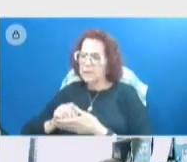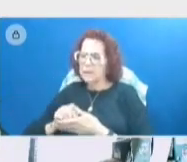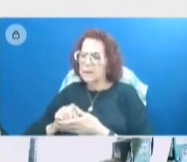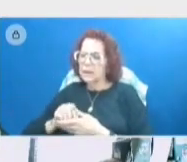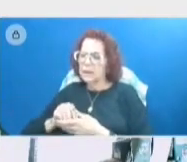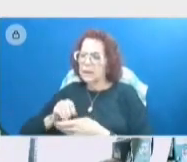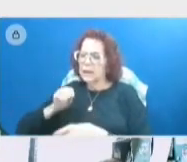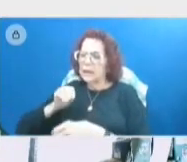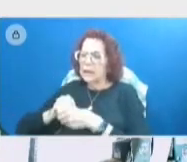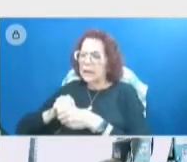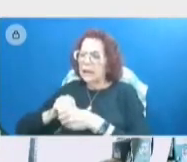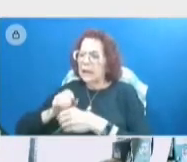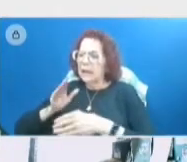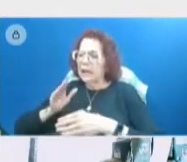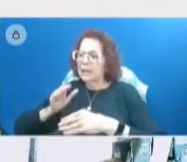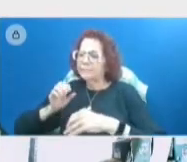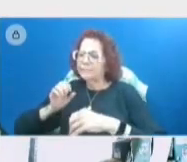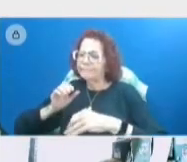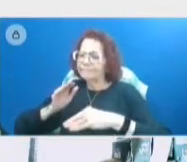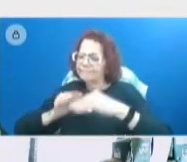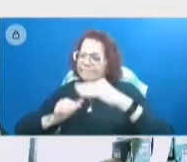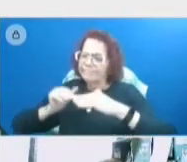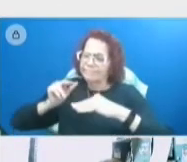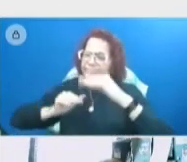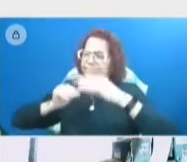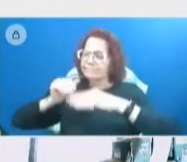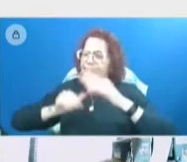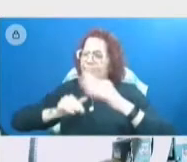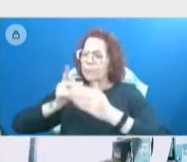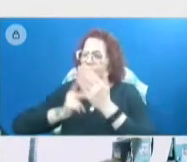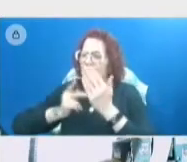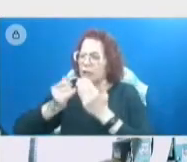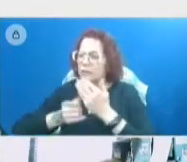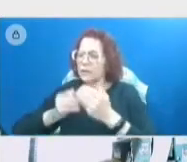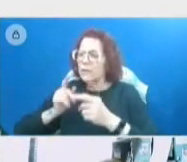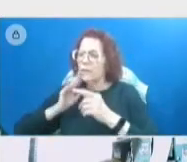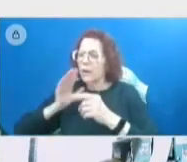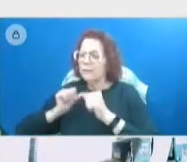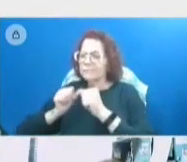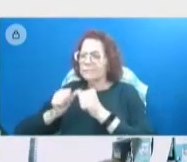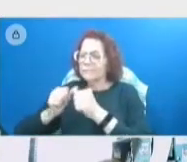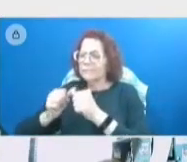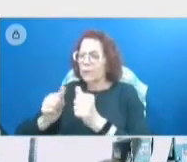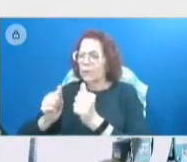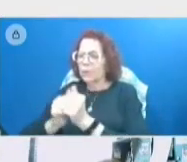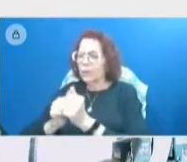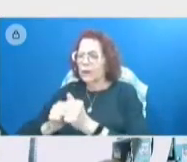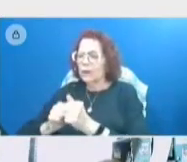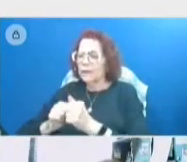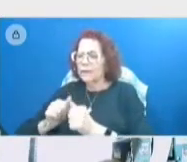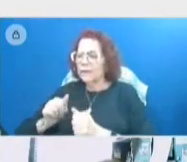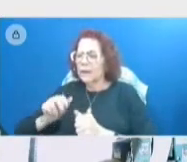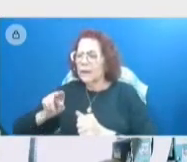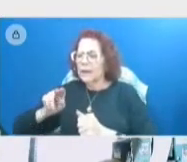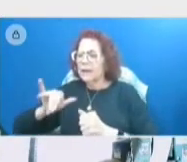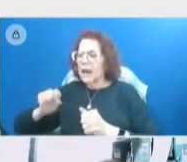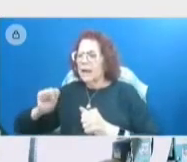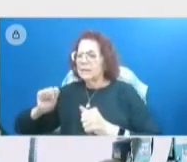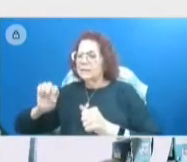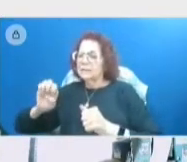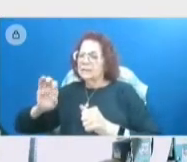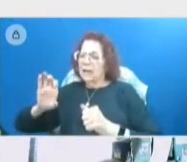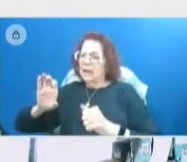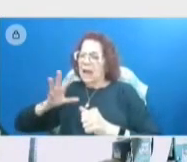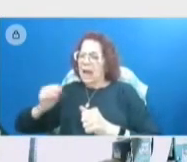well. As well, we continue to work with NYSTEC and various counties on implementation of their